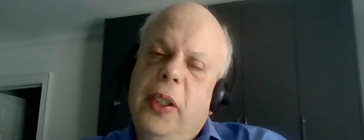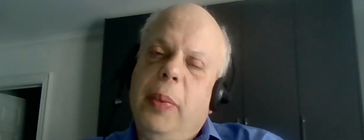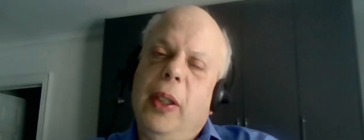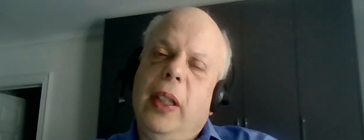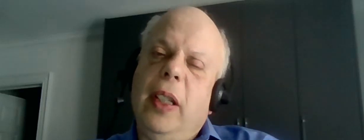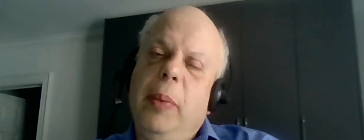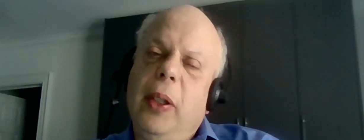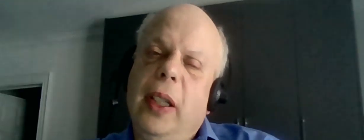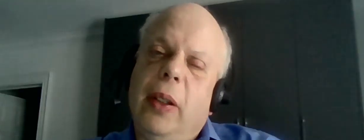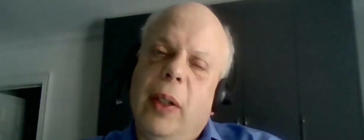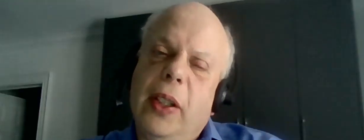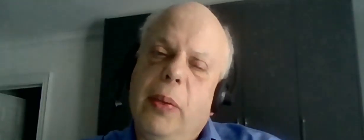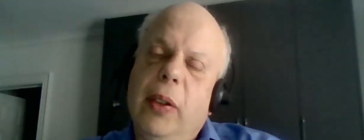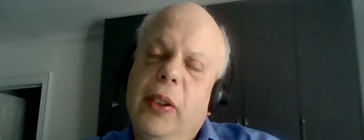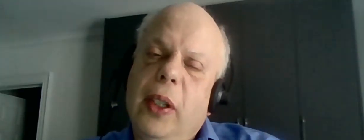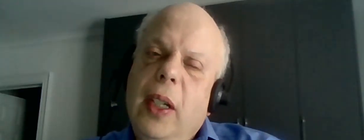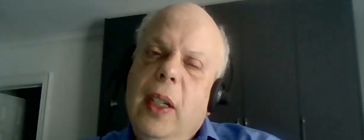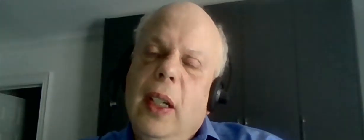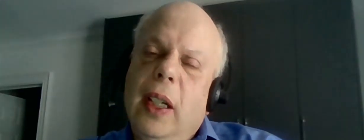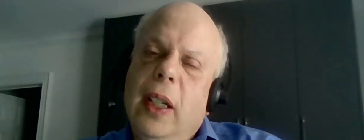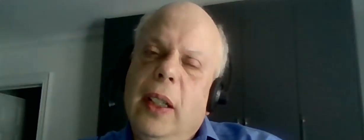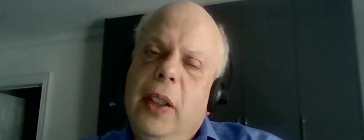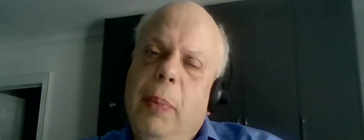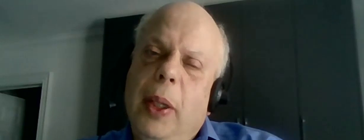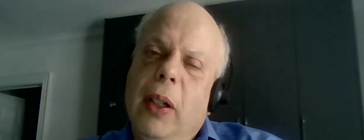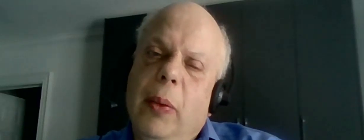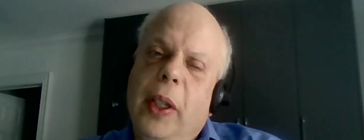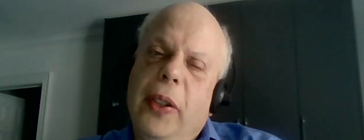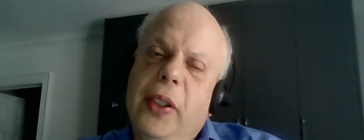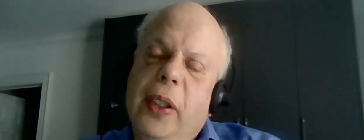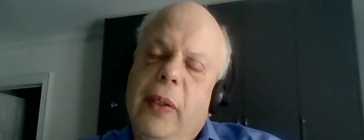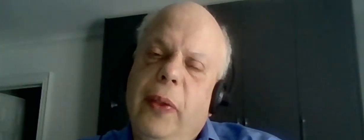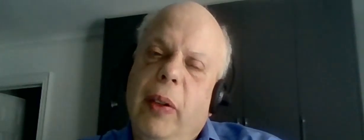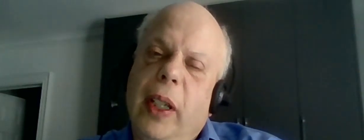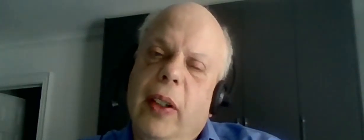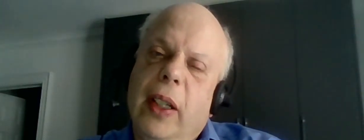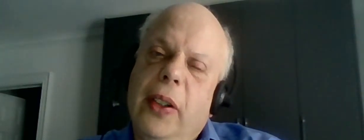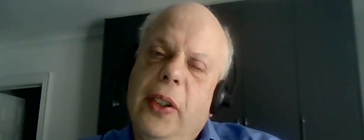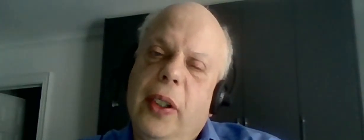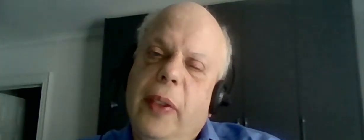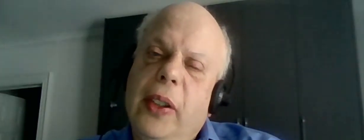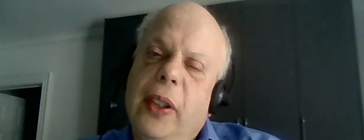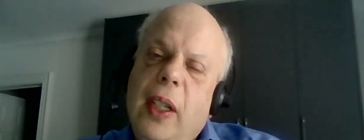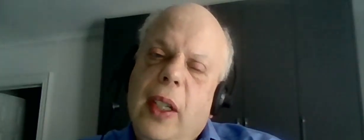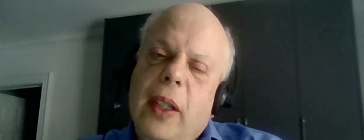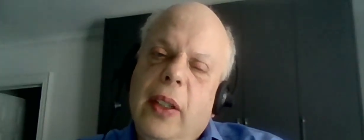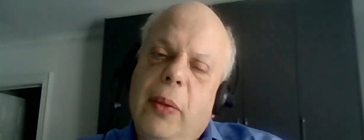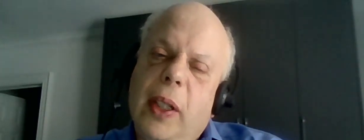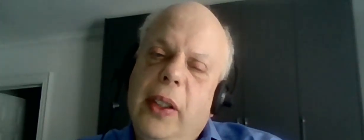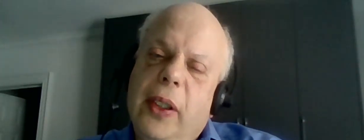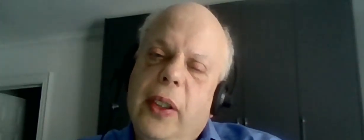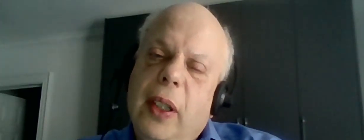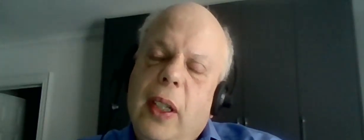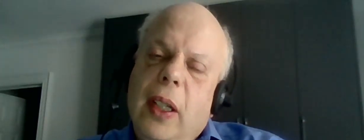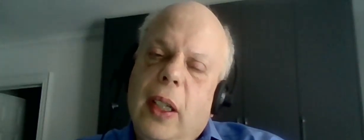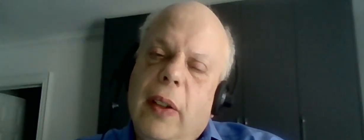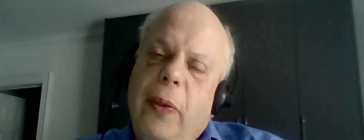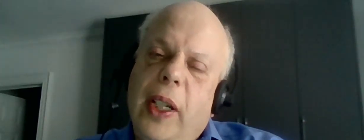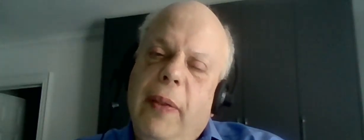broader disability community at the grassroots to partner with us on figuring out how to solve this